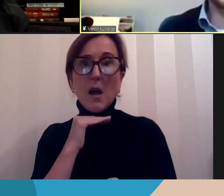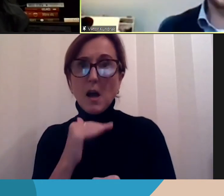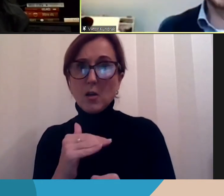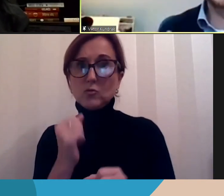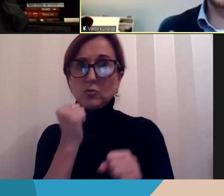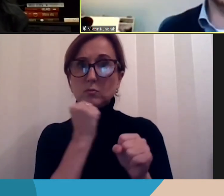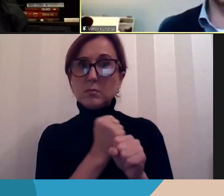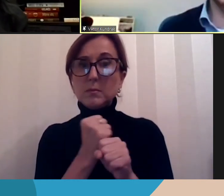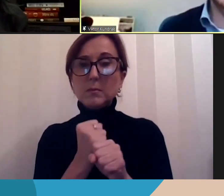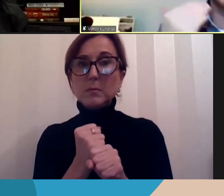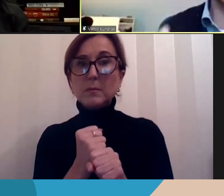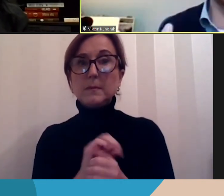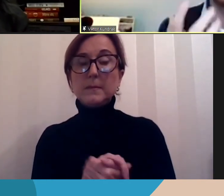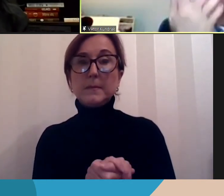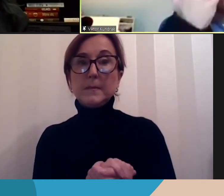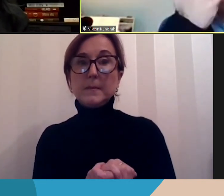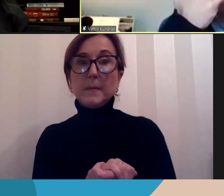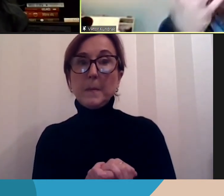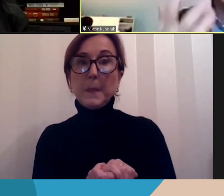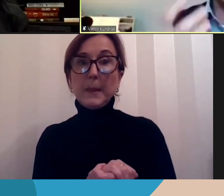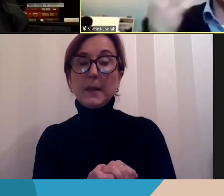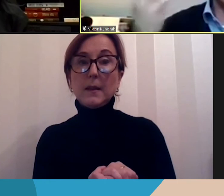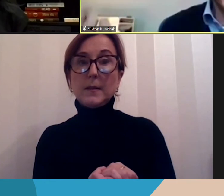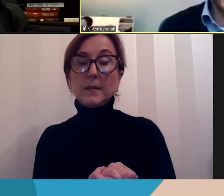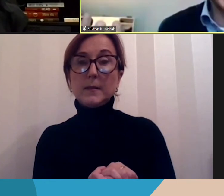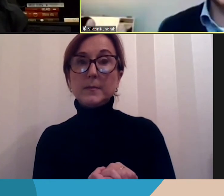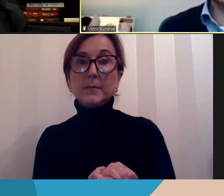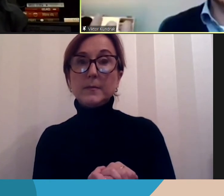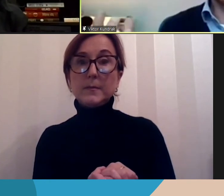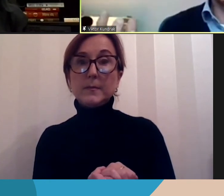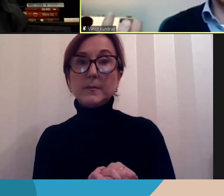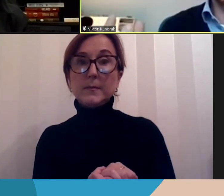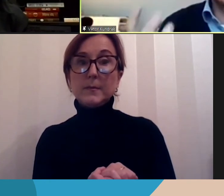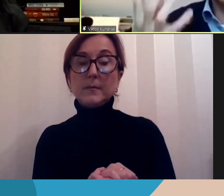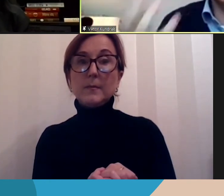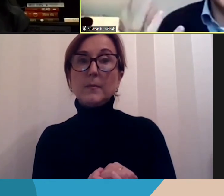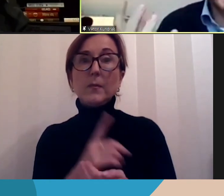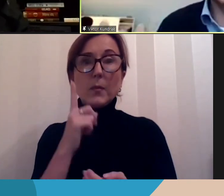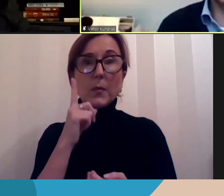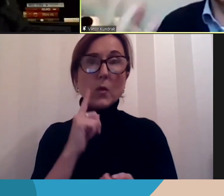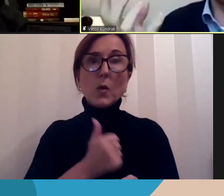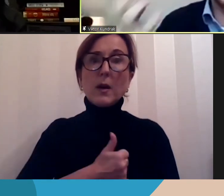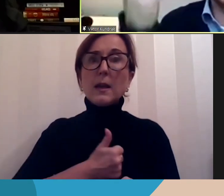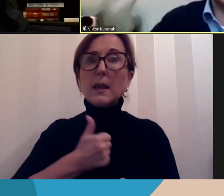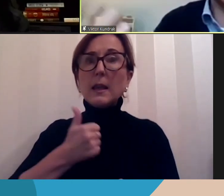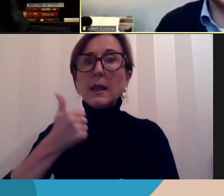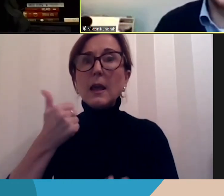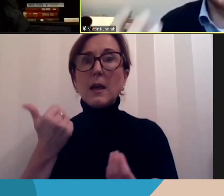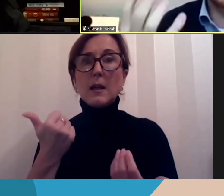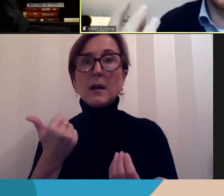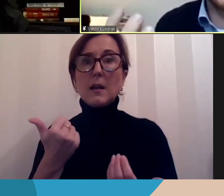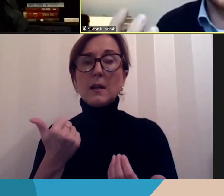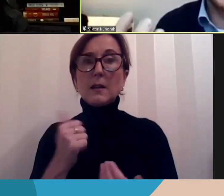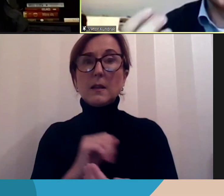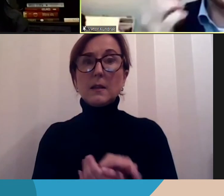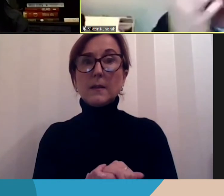improving the recording mechanisms, but also supporting victims and their communities, building trust so that they, at the end of